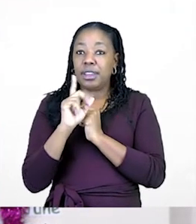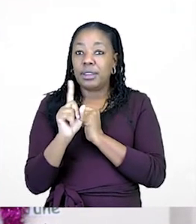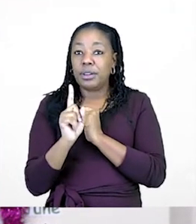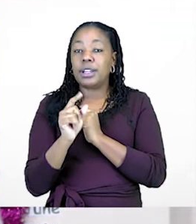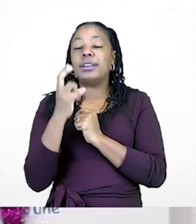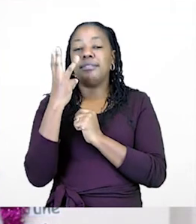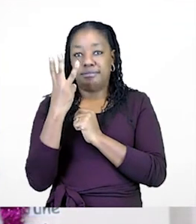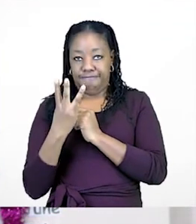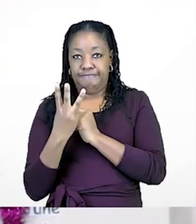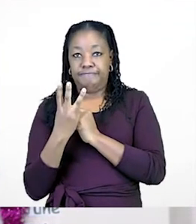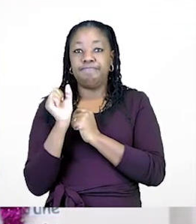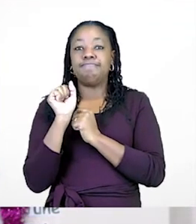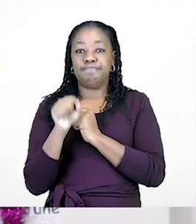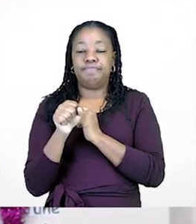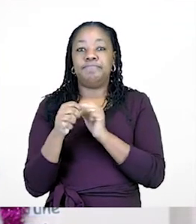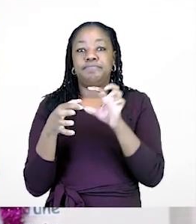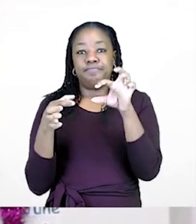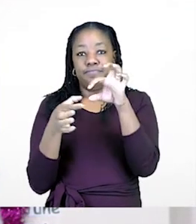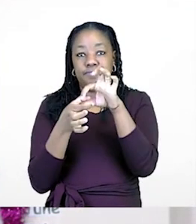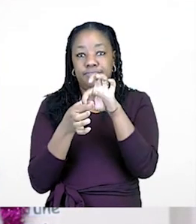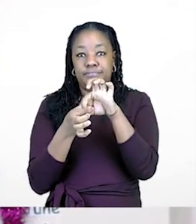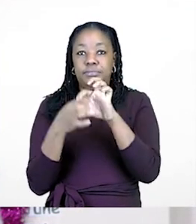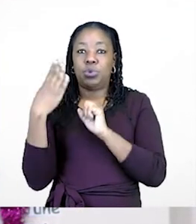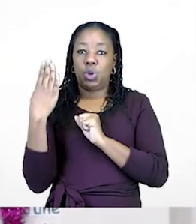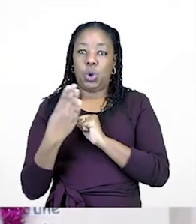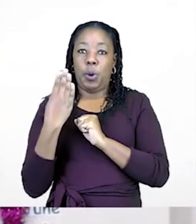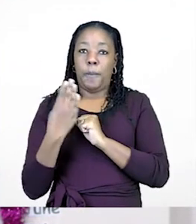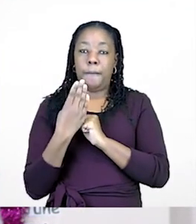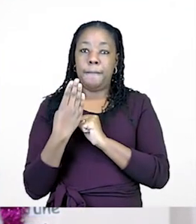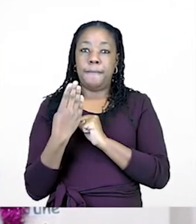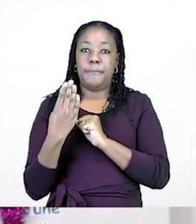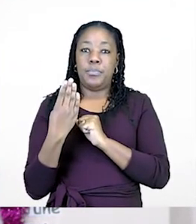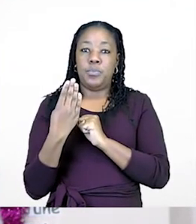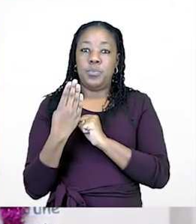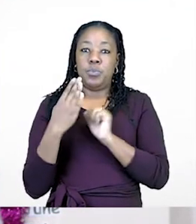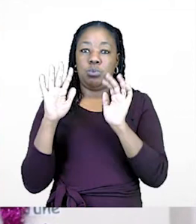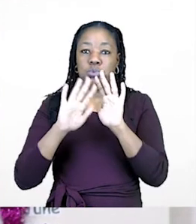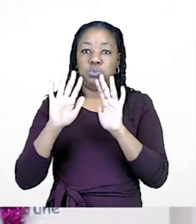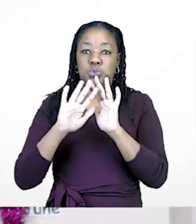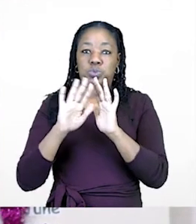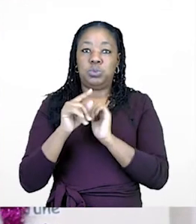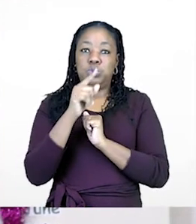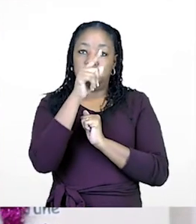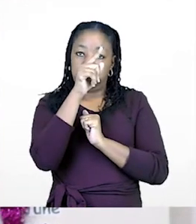3. I'd like you to take your blue color and you're going to connect it from the dot